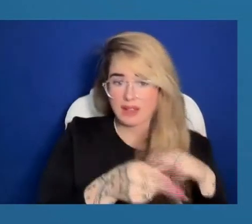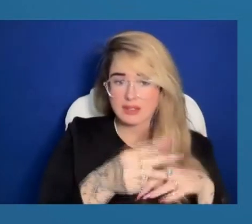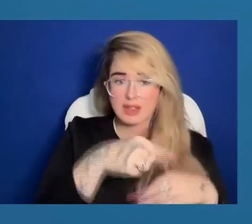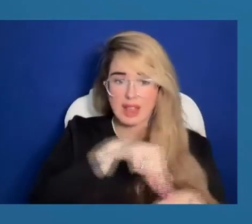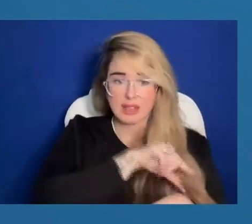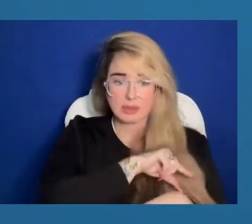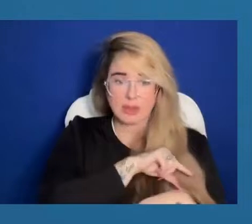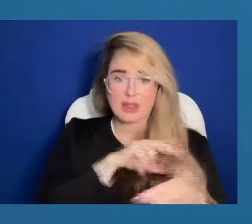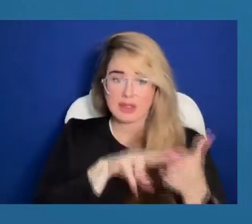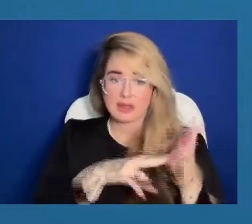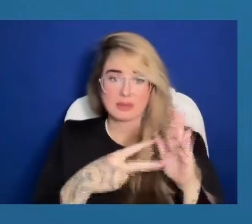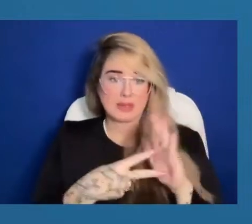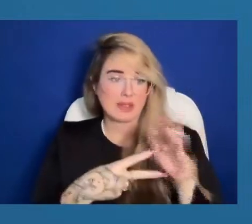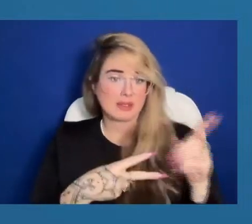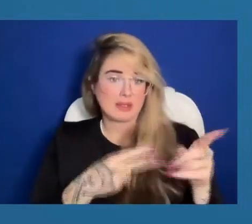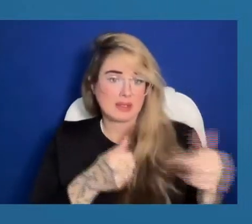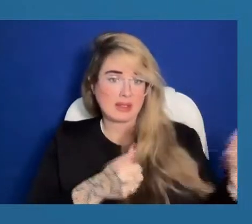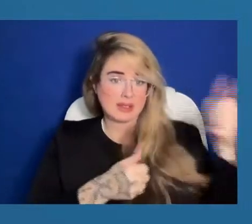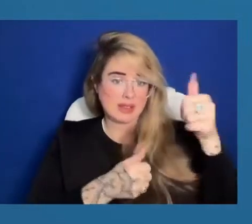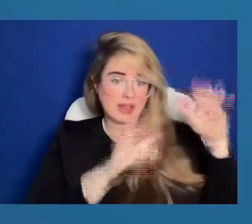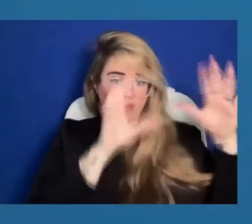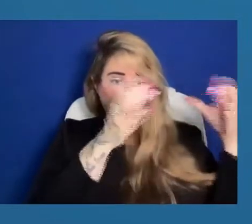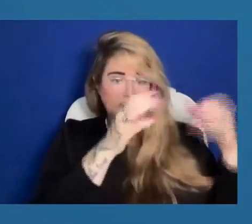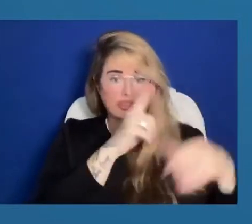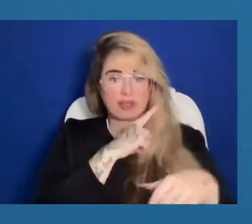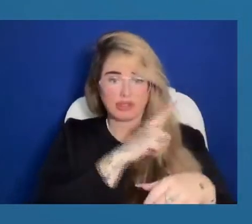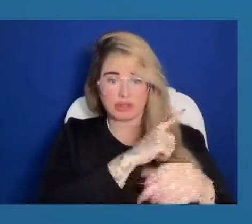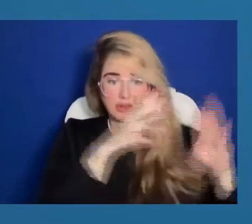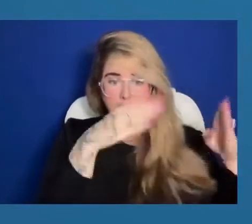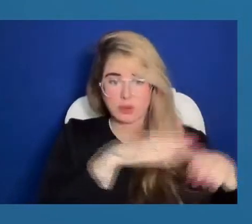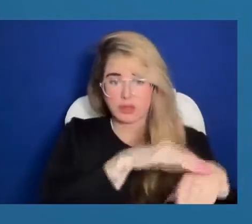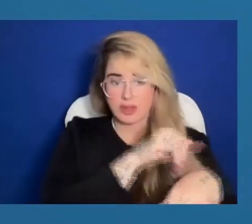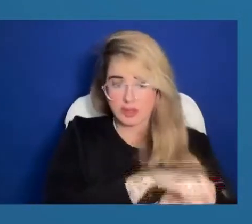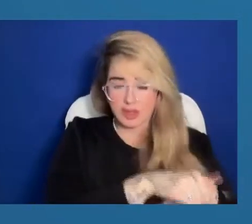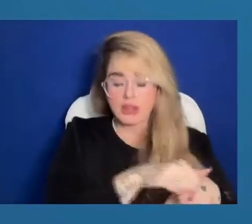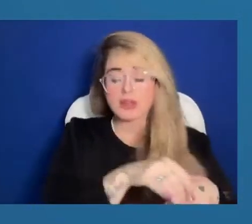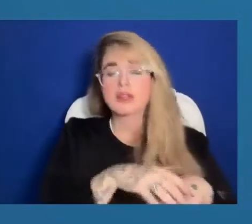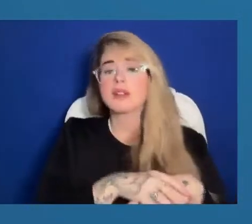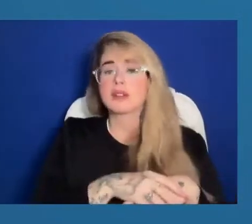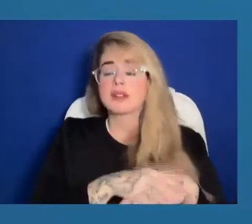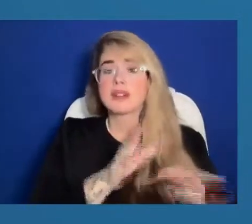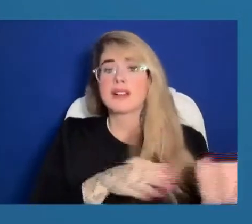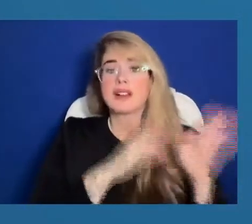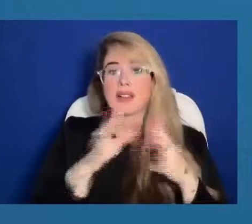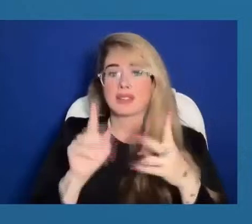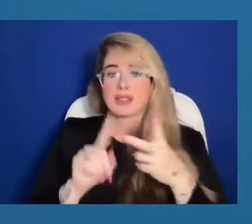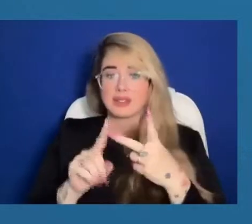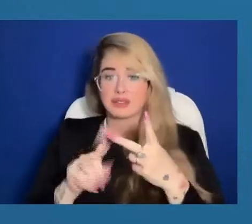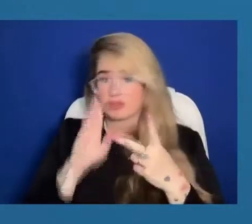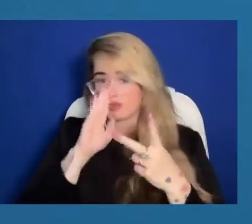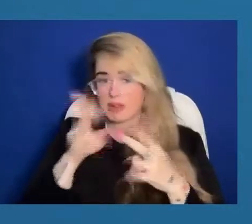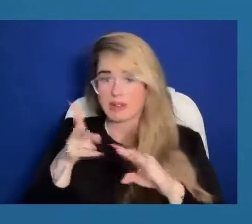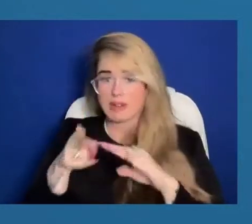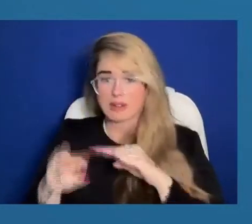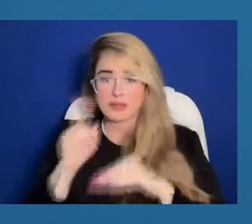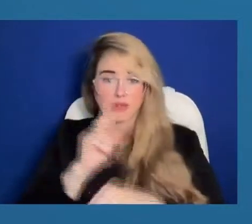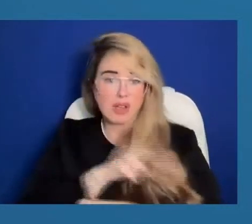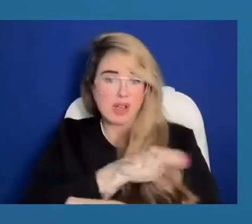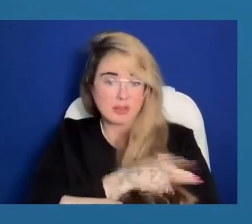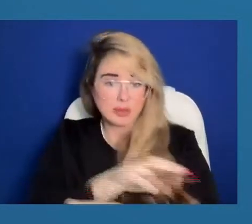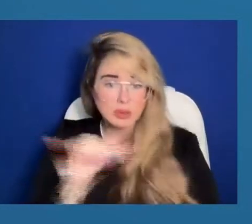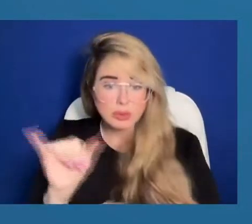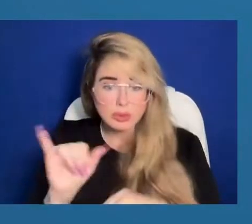lap of the executive branch and the legislature, that back up into that, and then direct cuts on the hospitals on top of